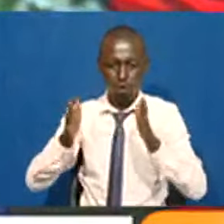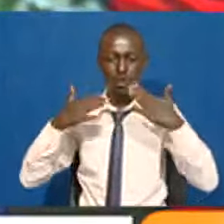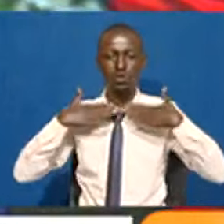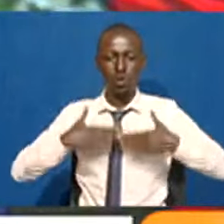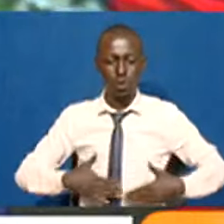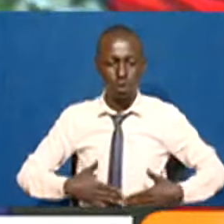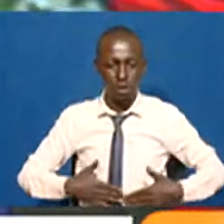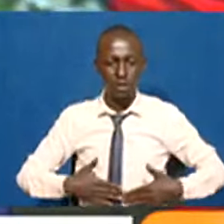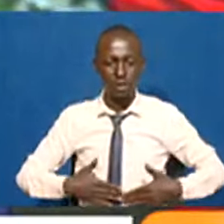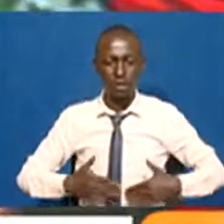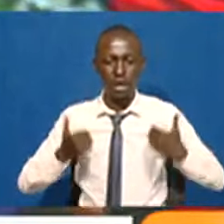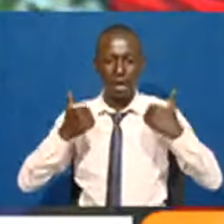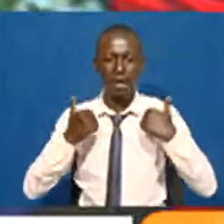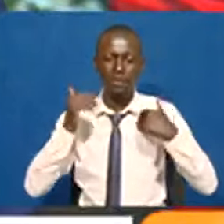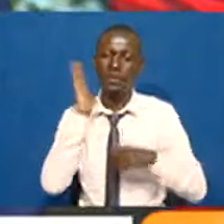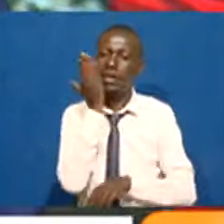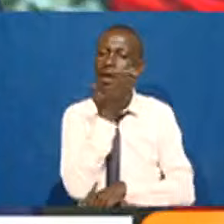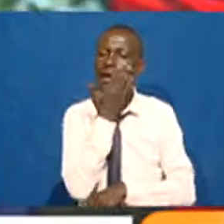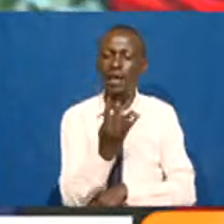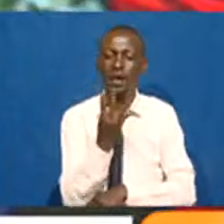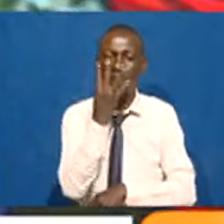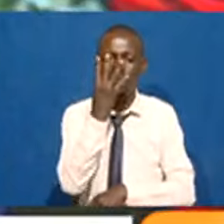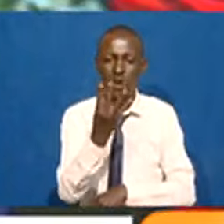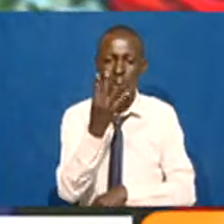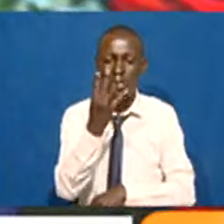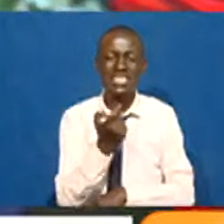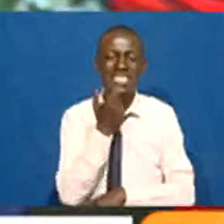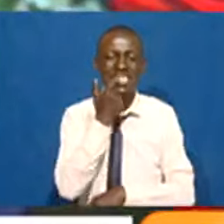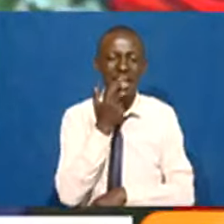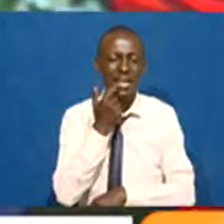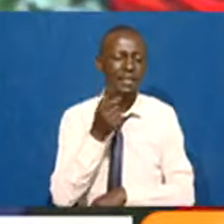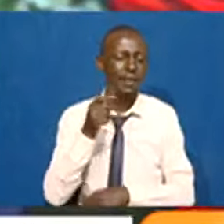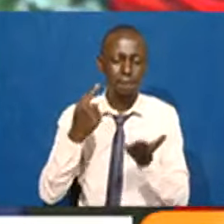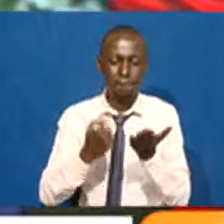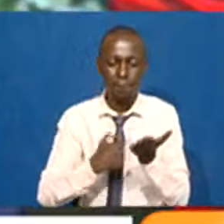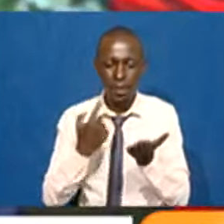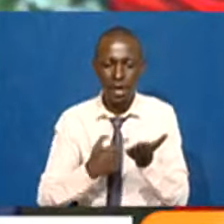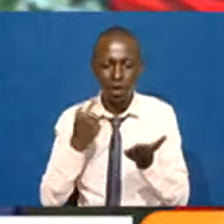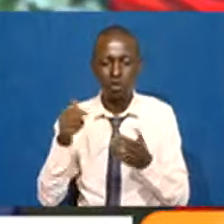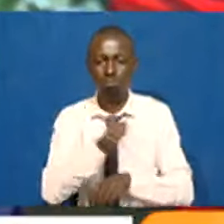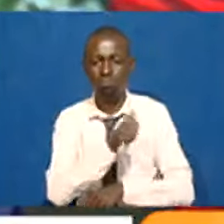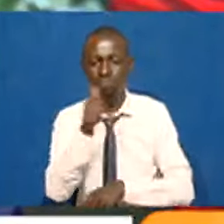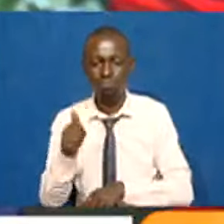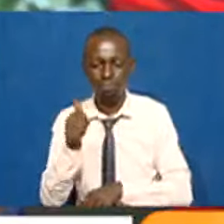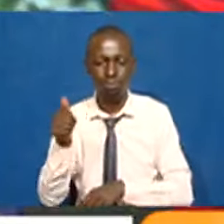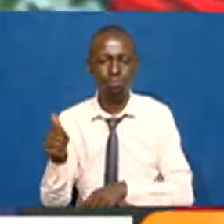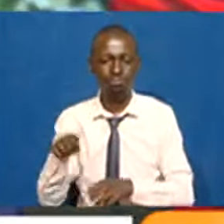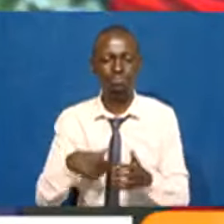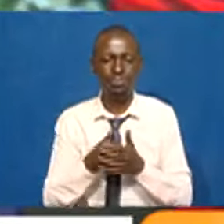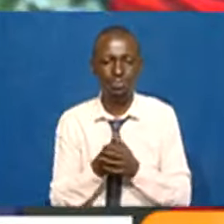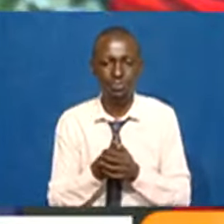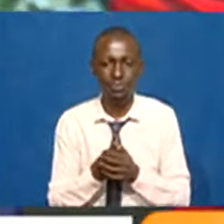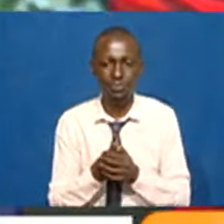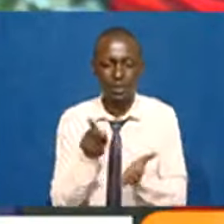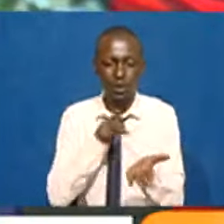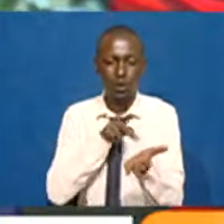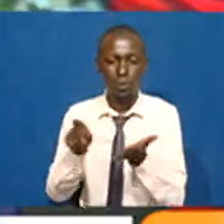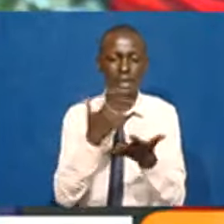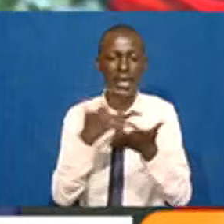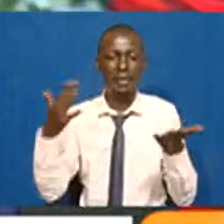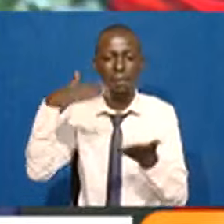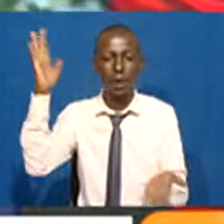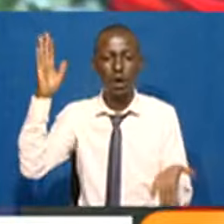colors, white, golden brown, mahogany, and also walnut. You don't need to pay anything